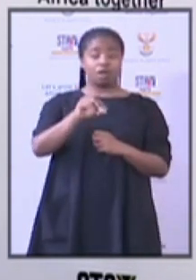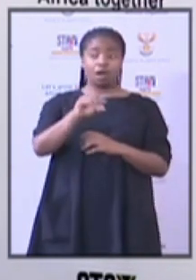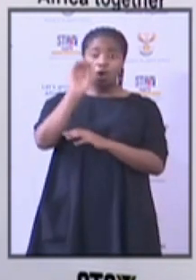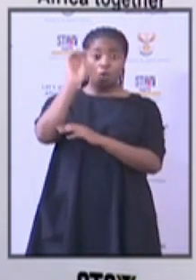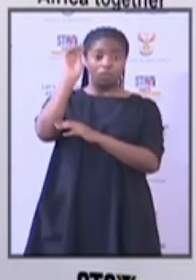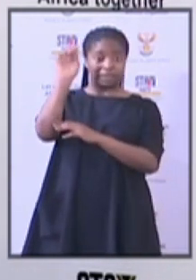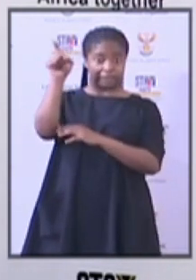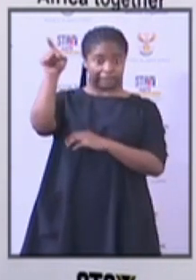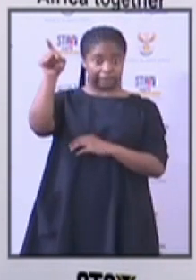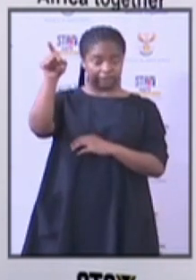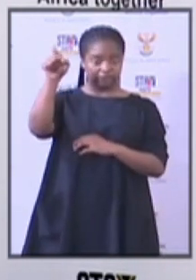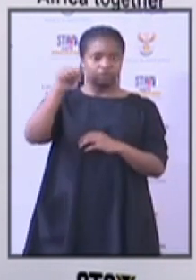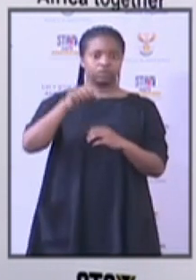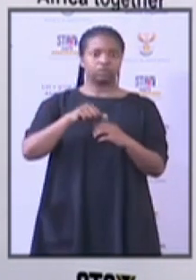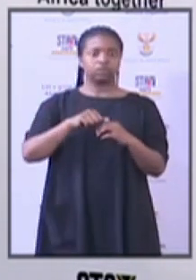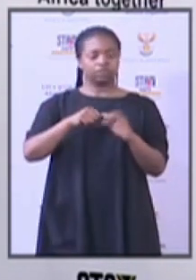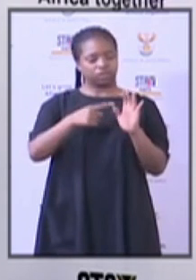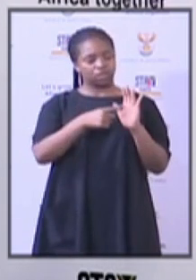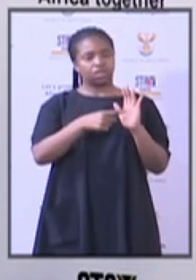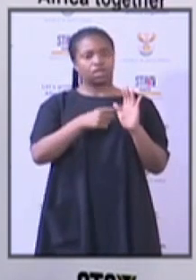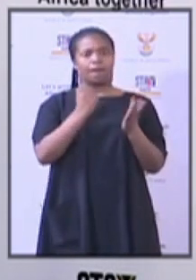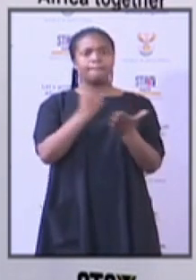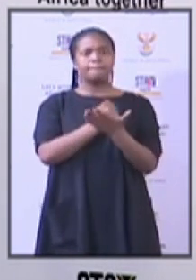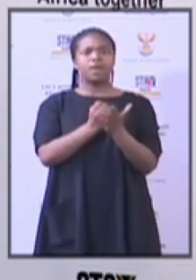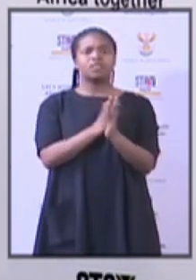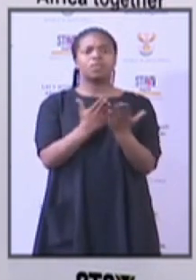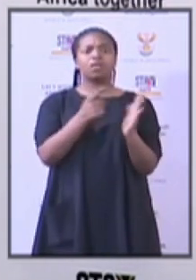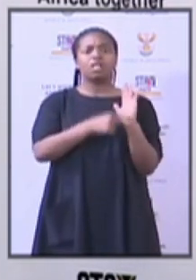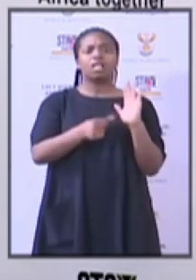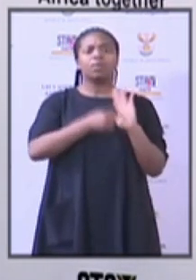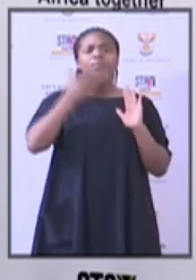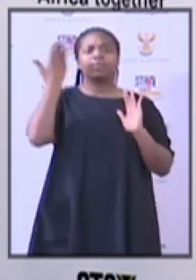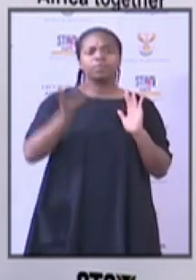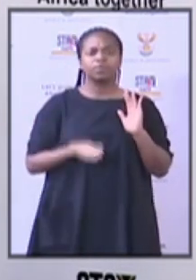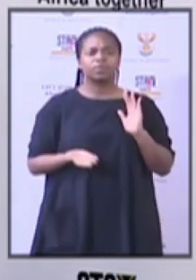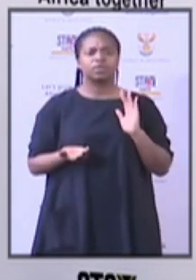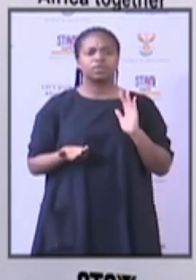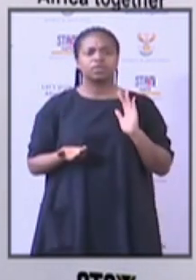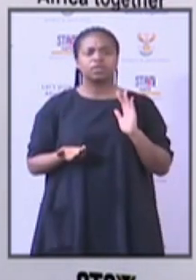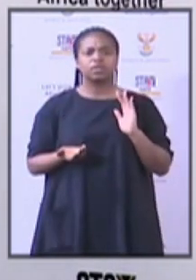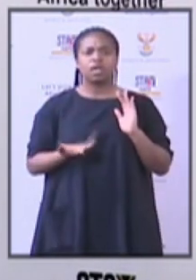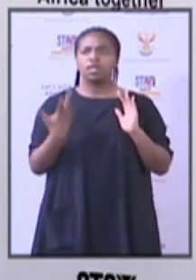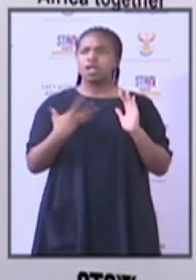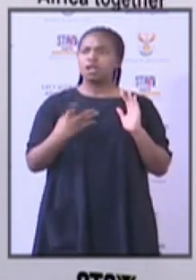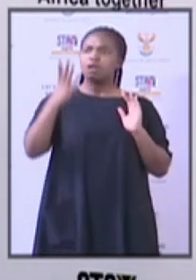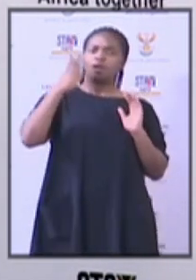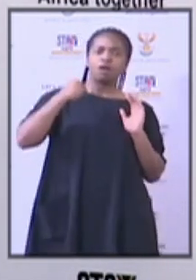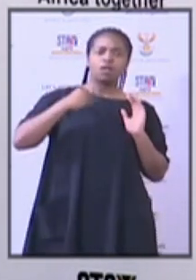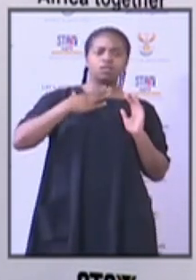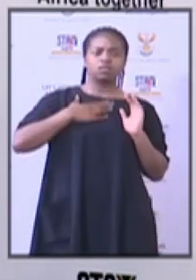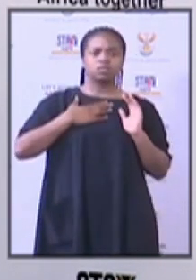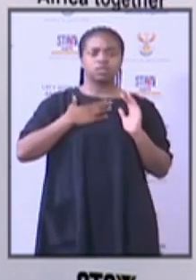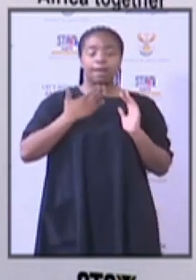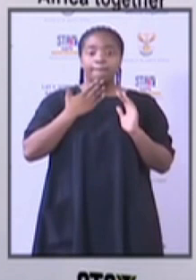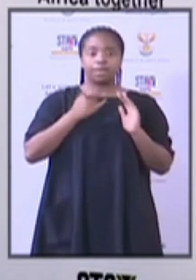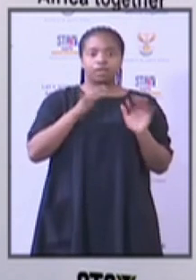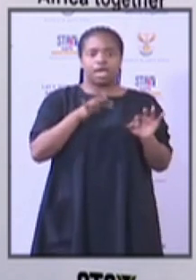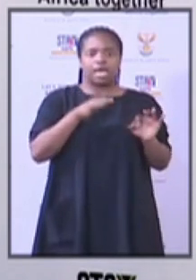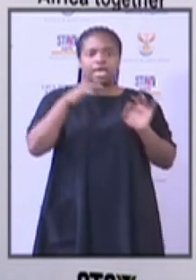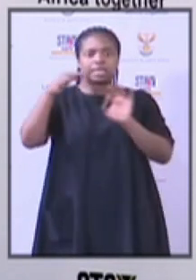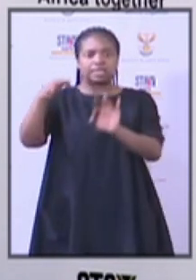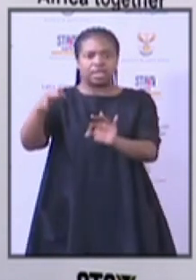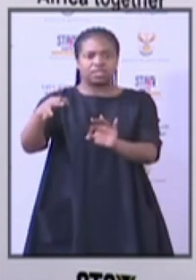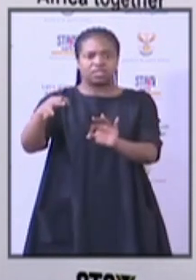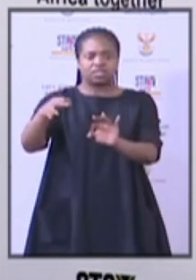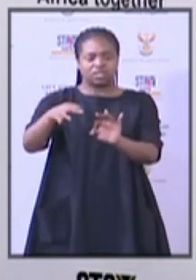abroad whose passports have expired. And they were asking us to extend them